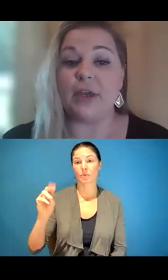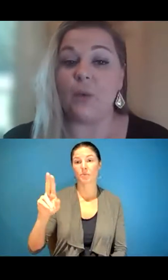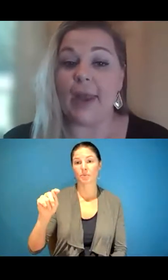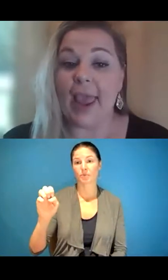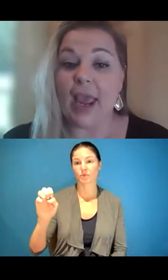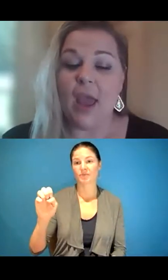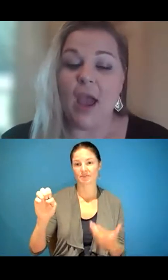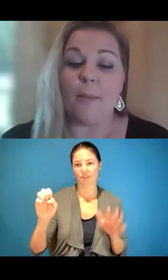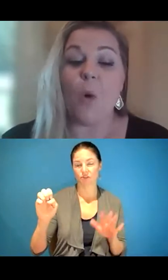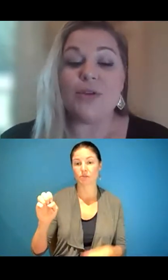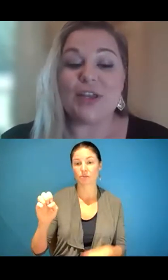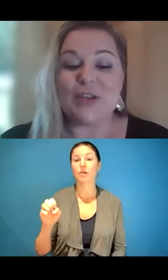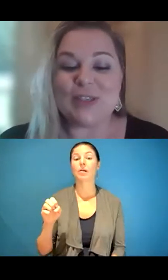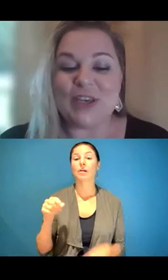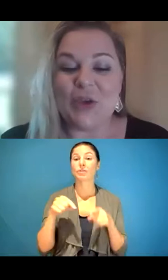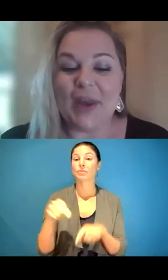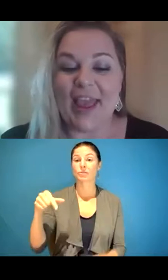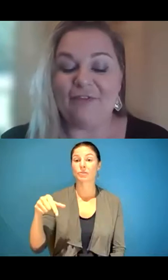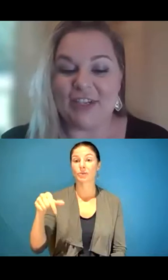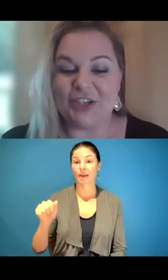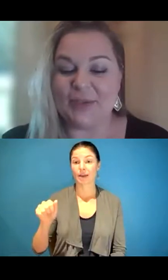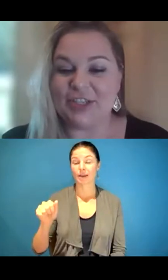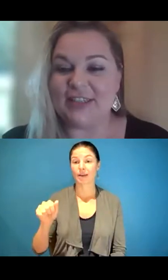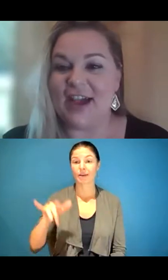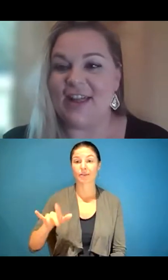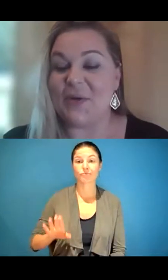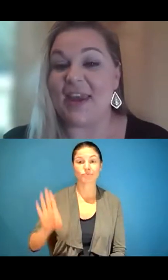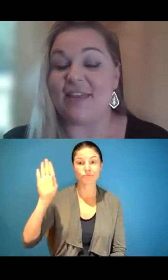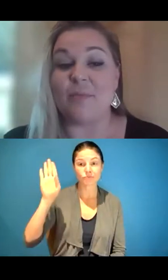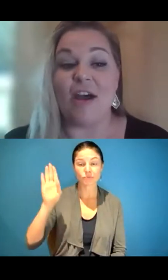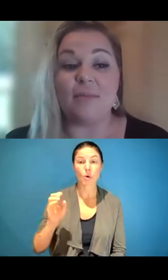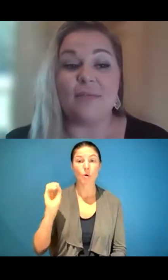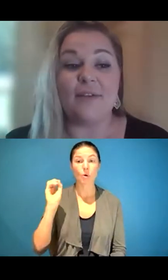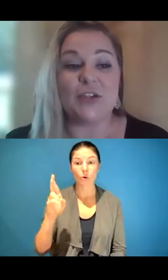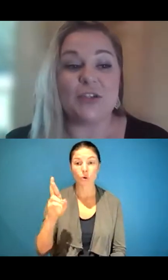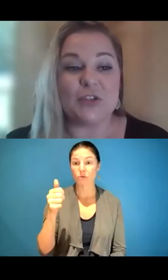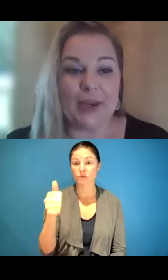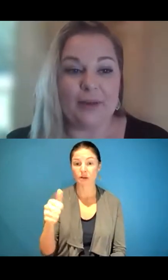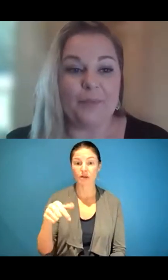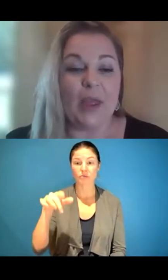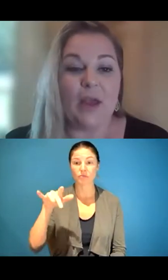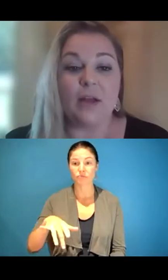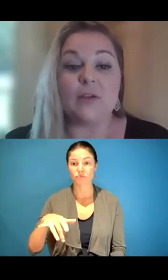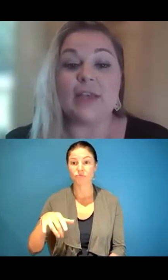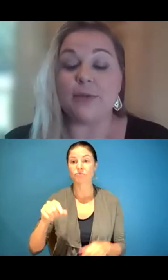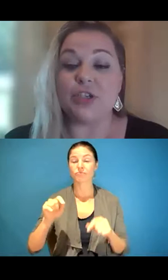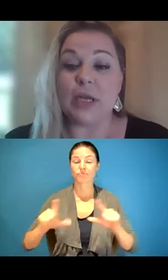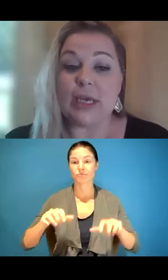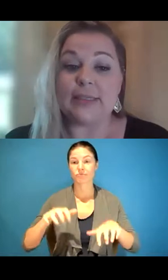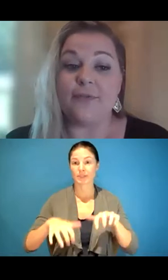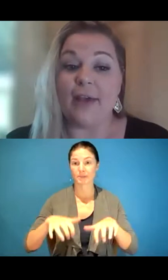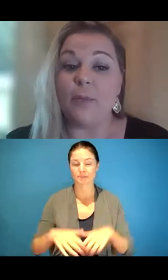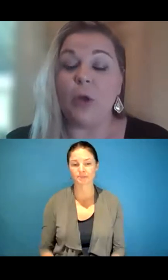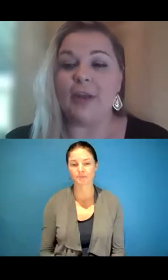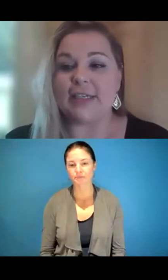during Q&A, or you can use the Q&A feature, which is located at the bottom of your screen. Closed captioning